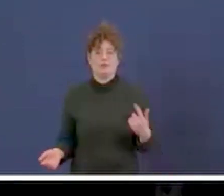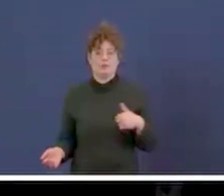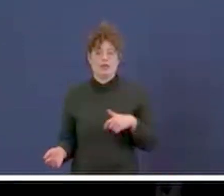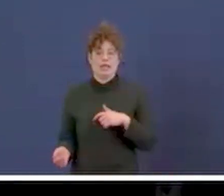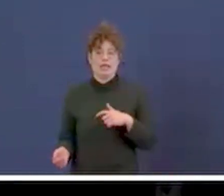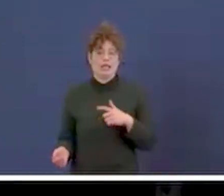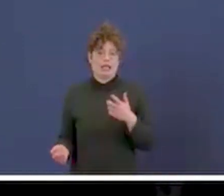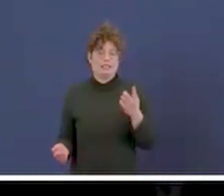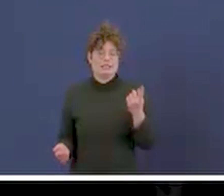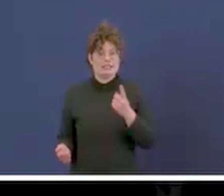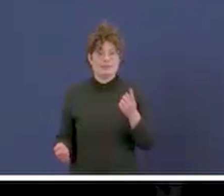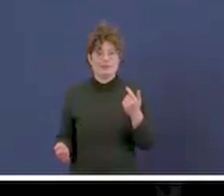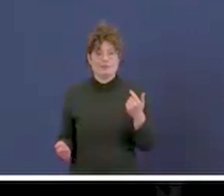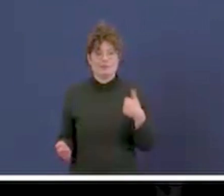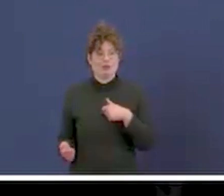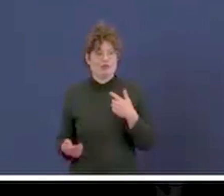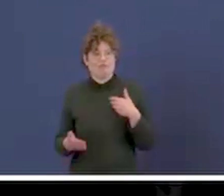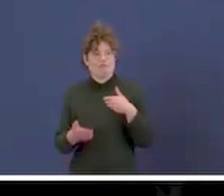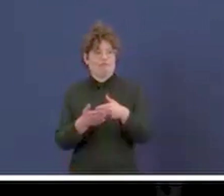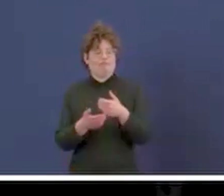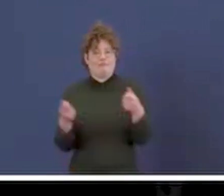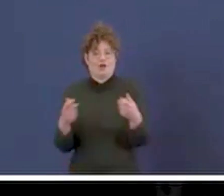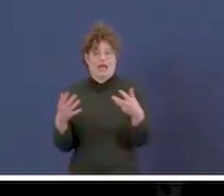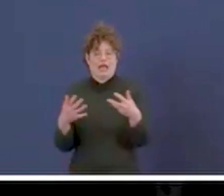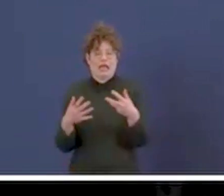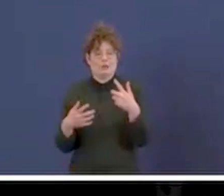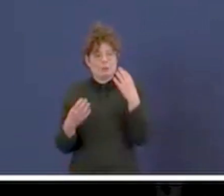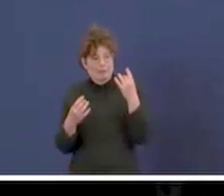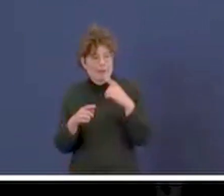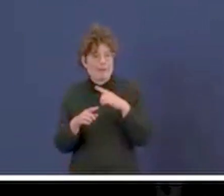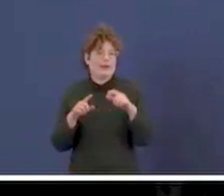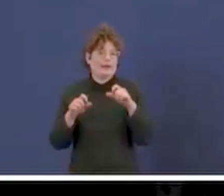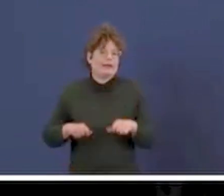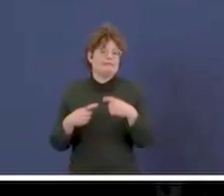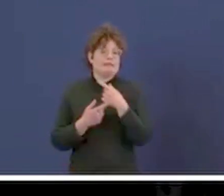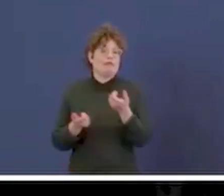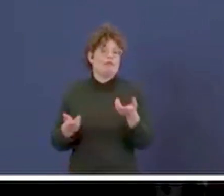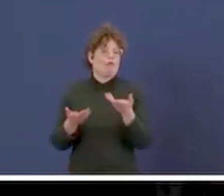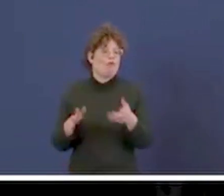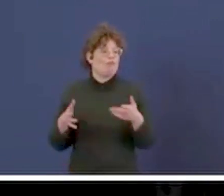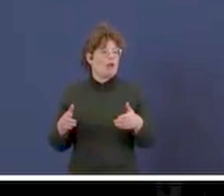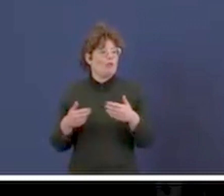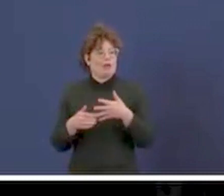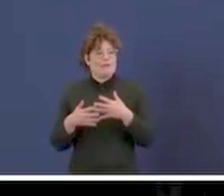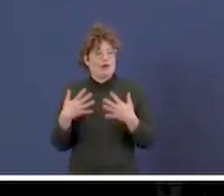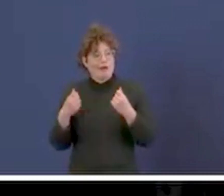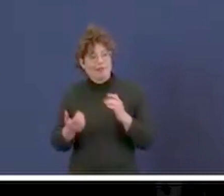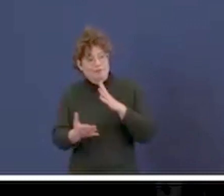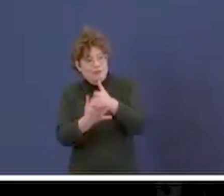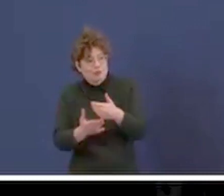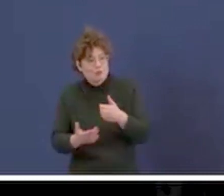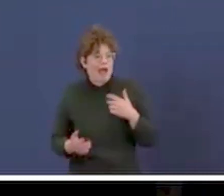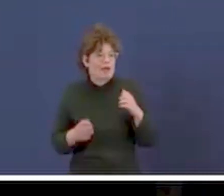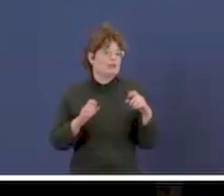it's something that we almost are afraid to think about. But I can tell you already that any health interventions you have, any